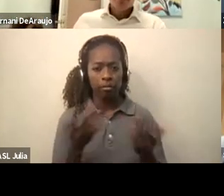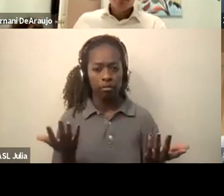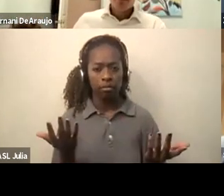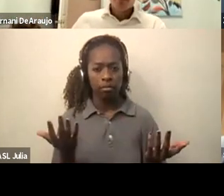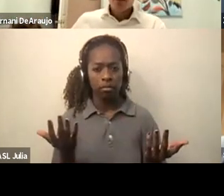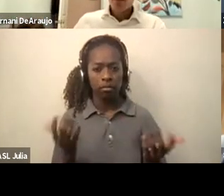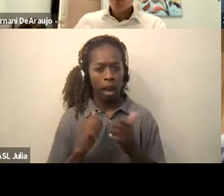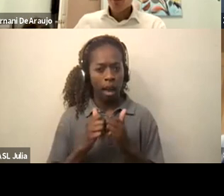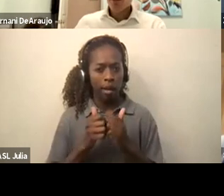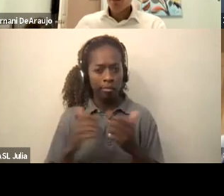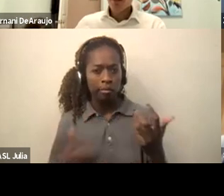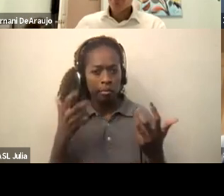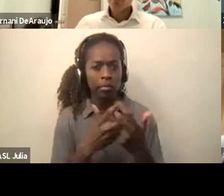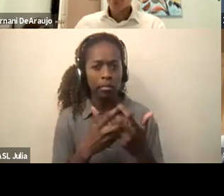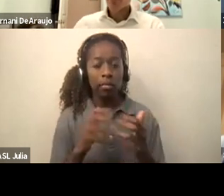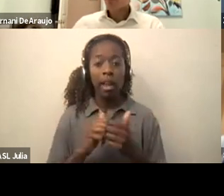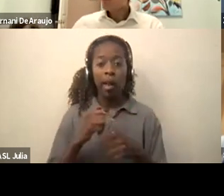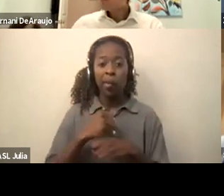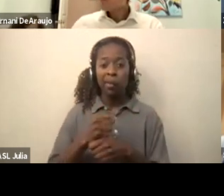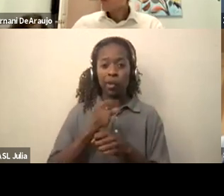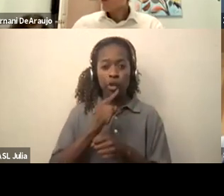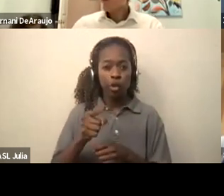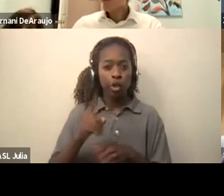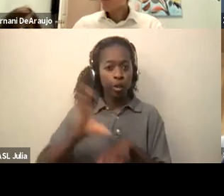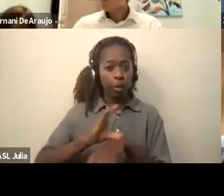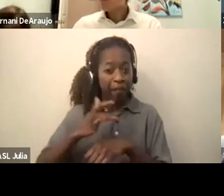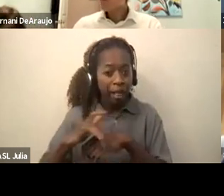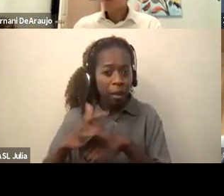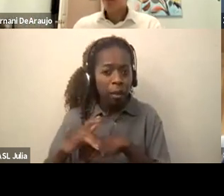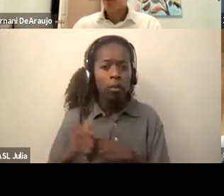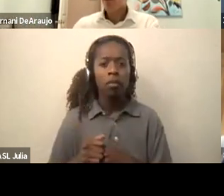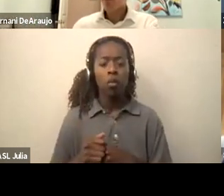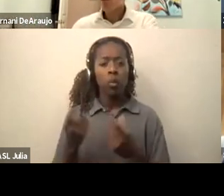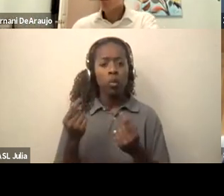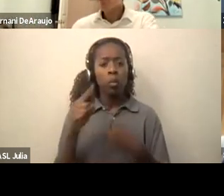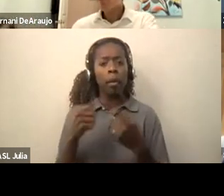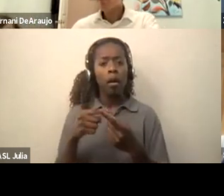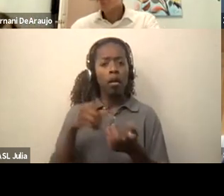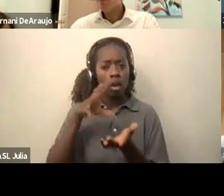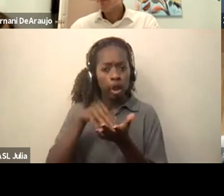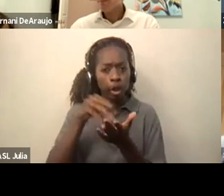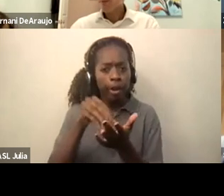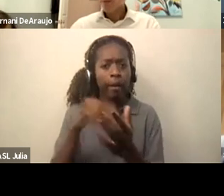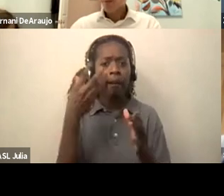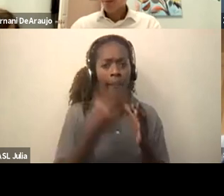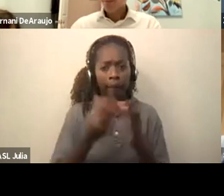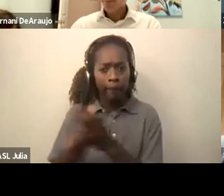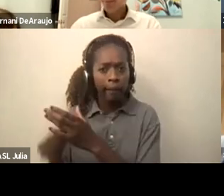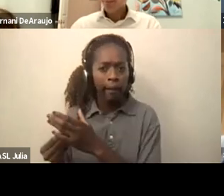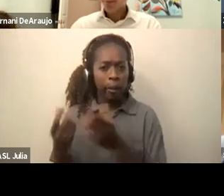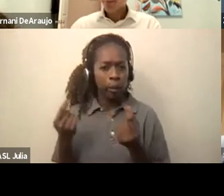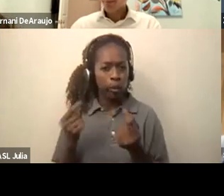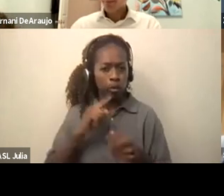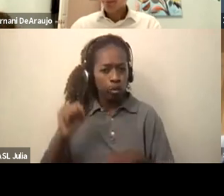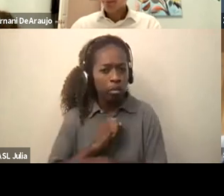available how are we going to address learning loss what are we doing to actually improve the schools so that